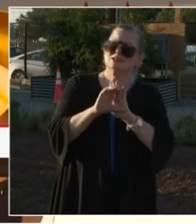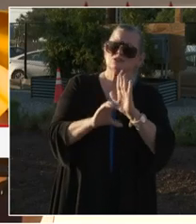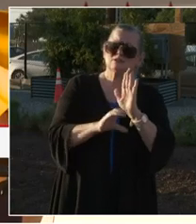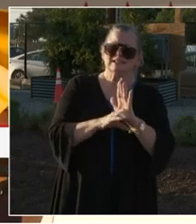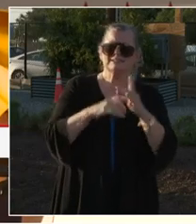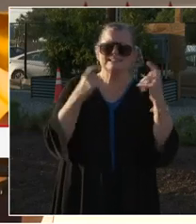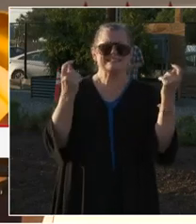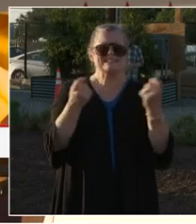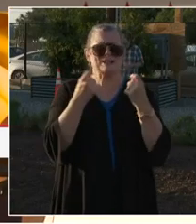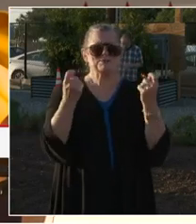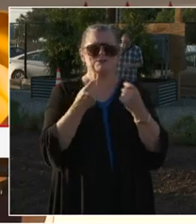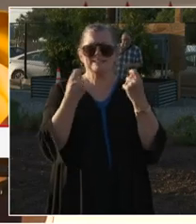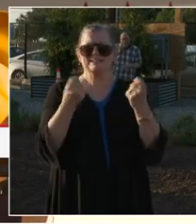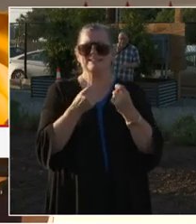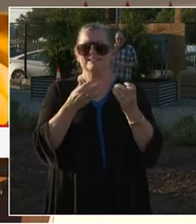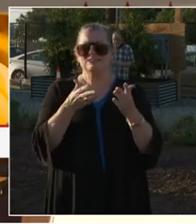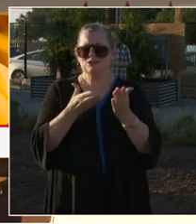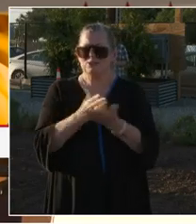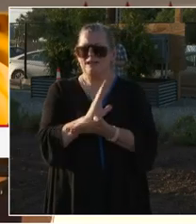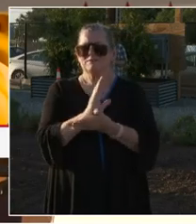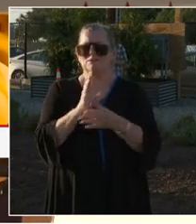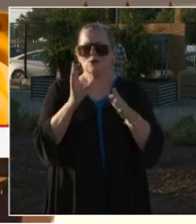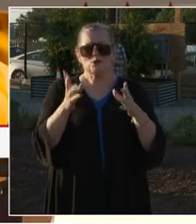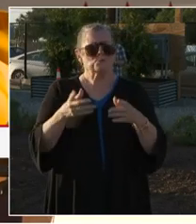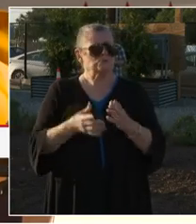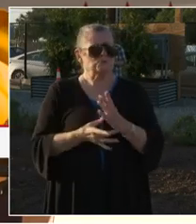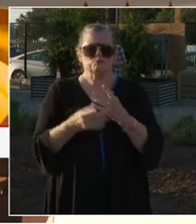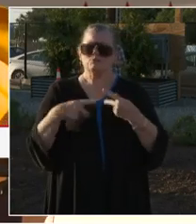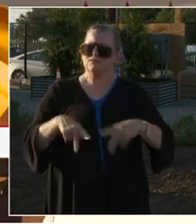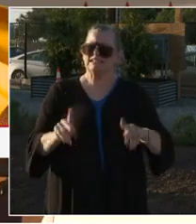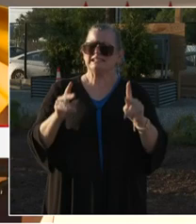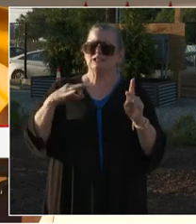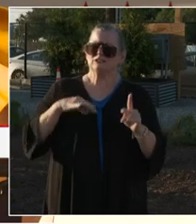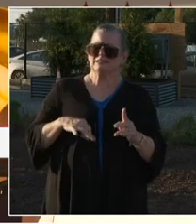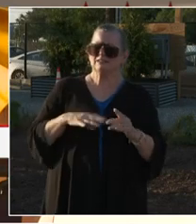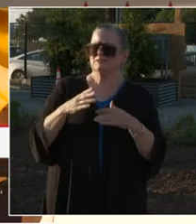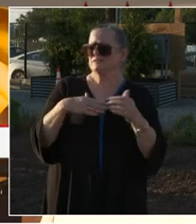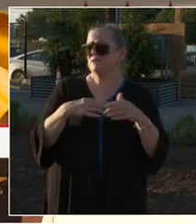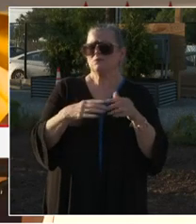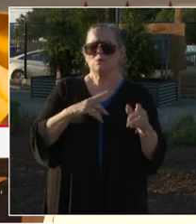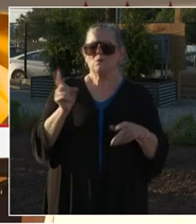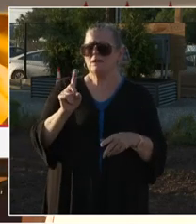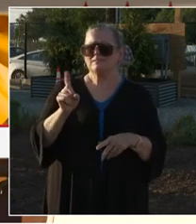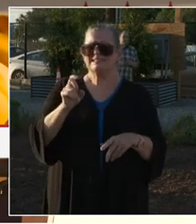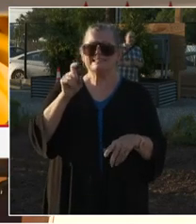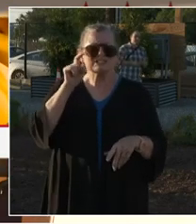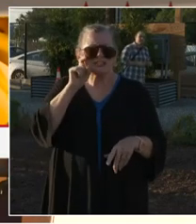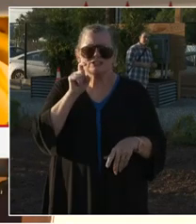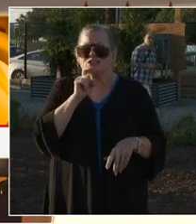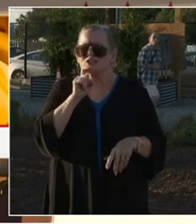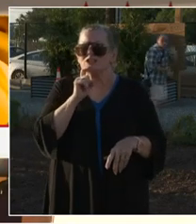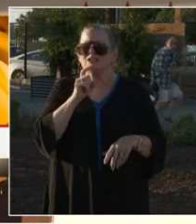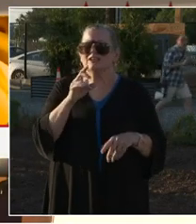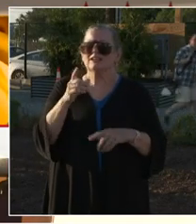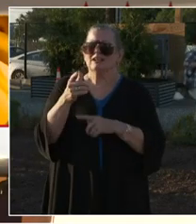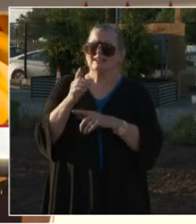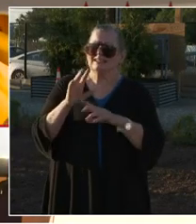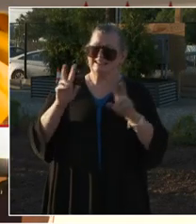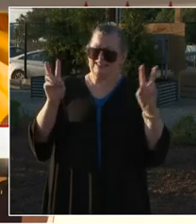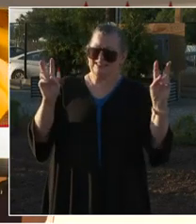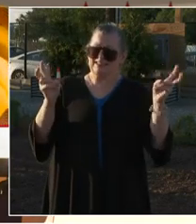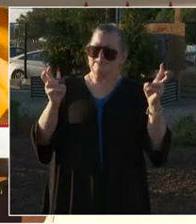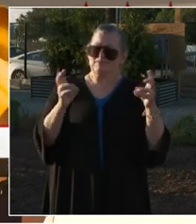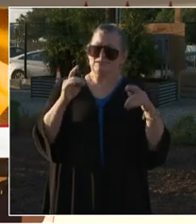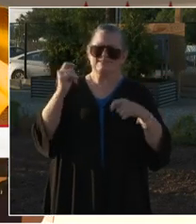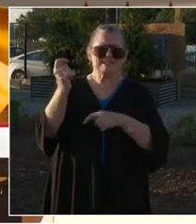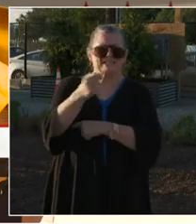full rights and privileges accorded to all citizens of the U.S. regardless of gender. Under the theme of celebrating women's right to